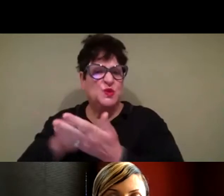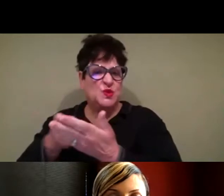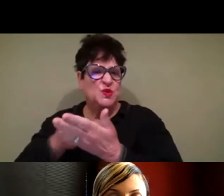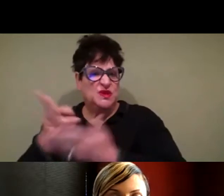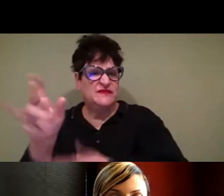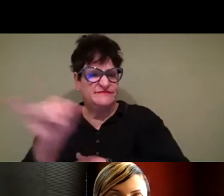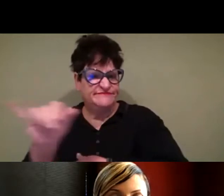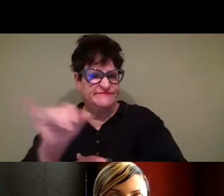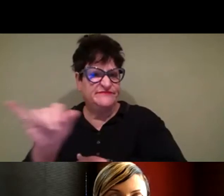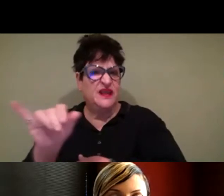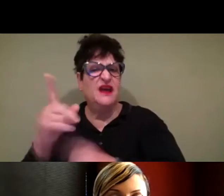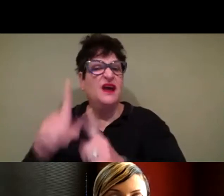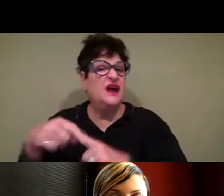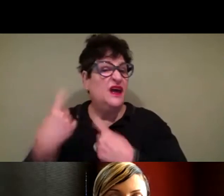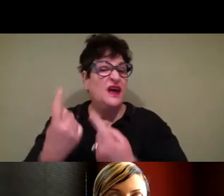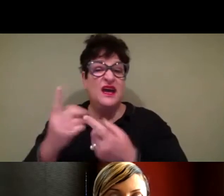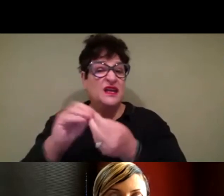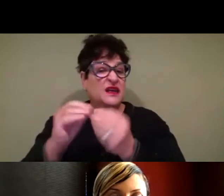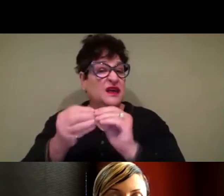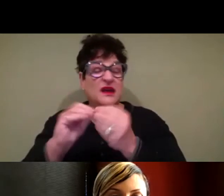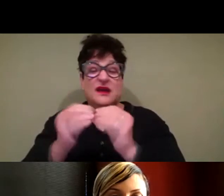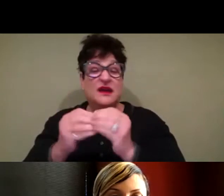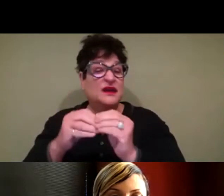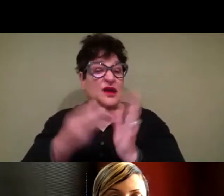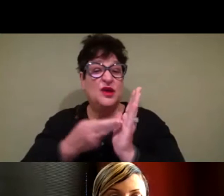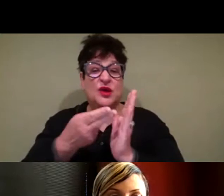course of the virus, we've had in New Haven a total of